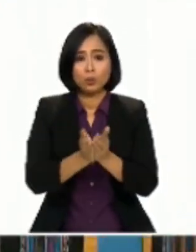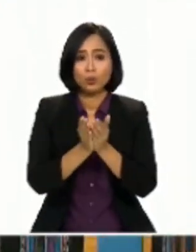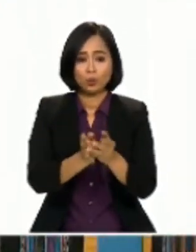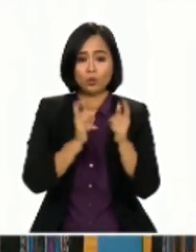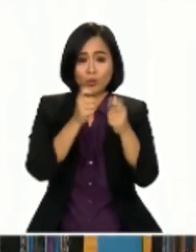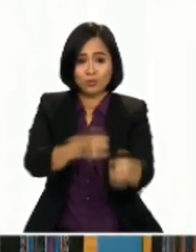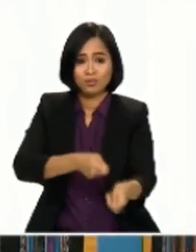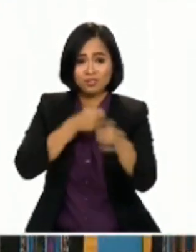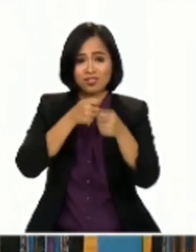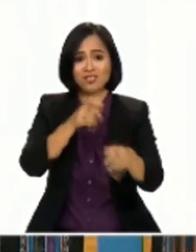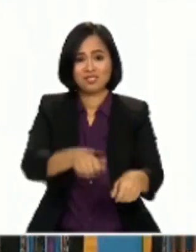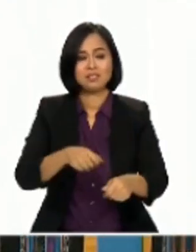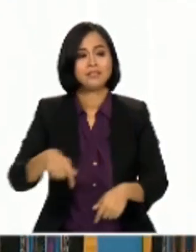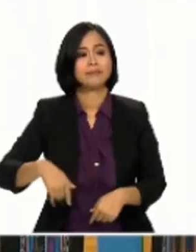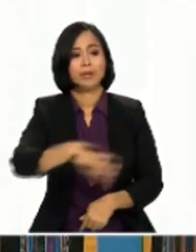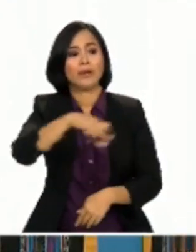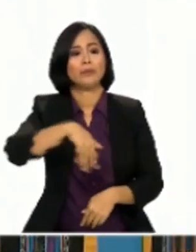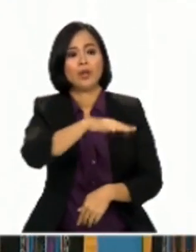Diba, inaabog nila.